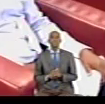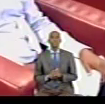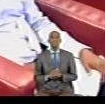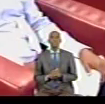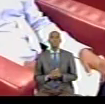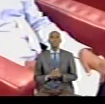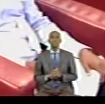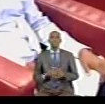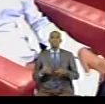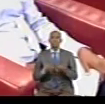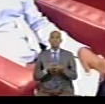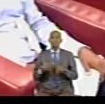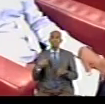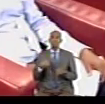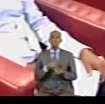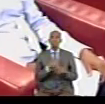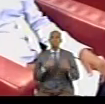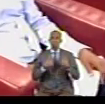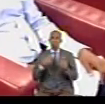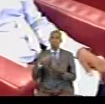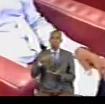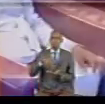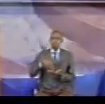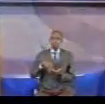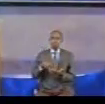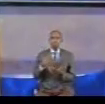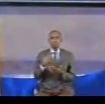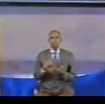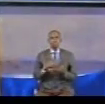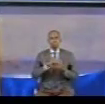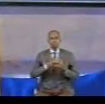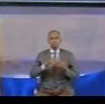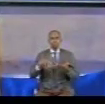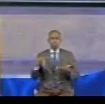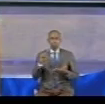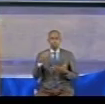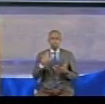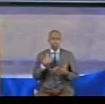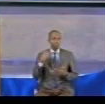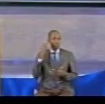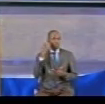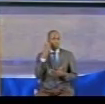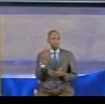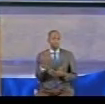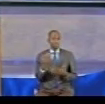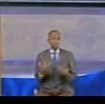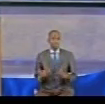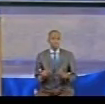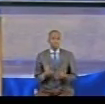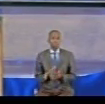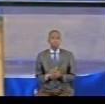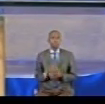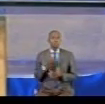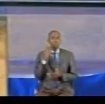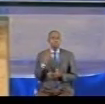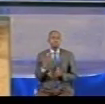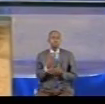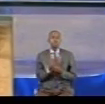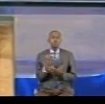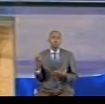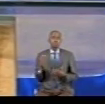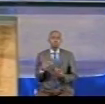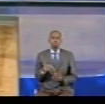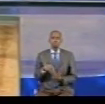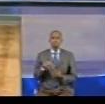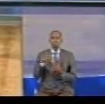As we have read the verses that you have heard, you have seen some peculiar,